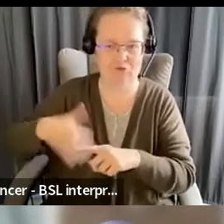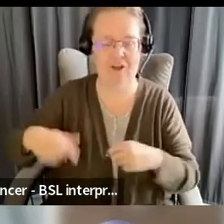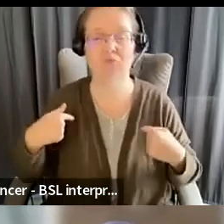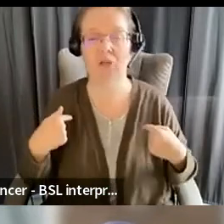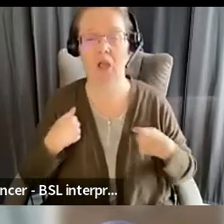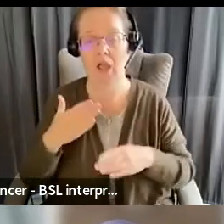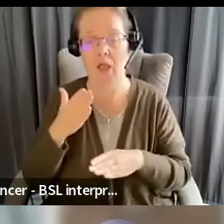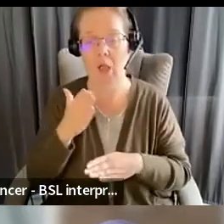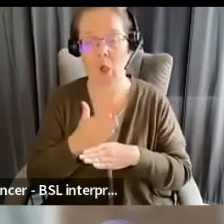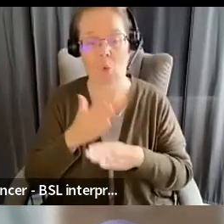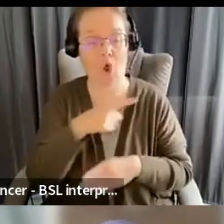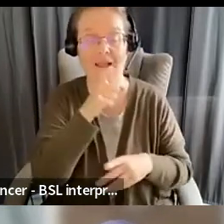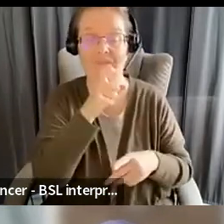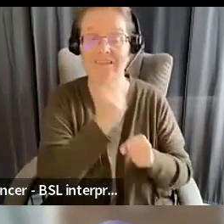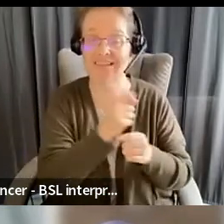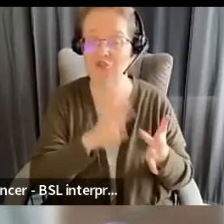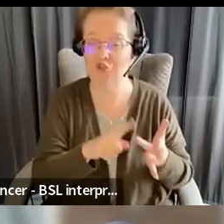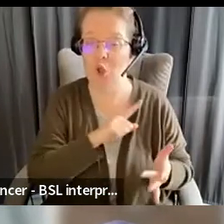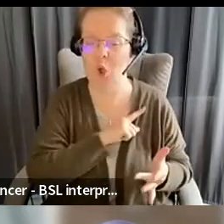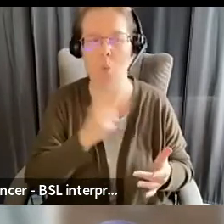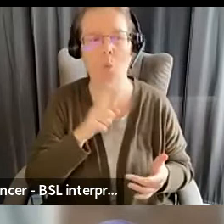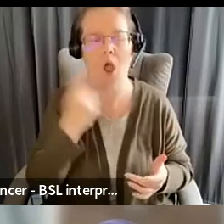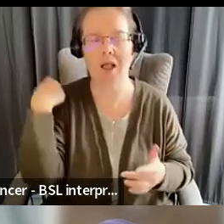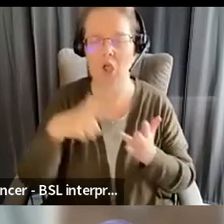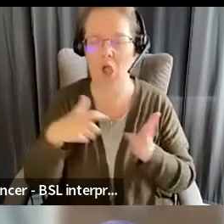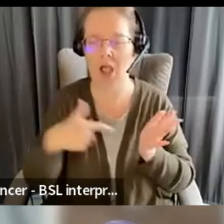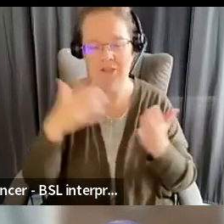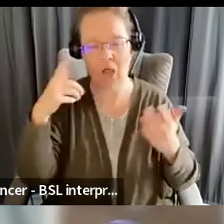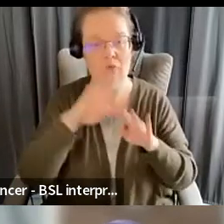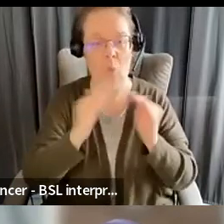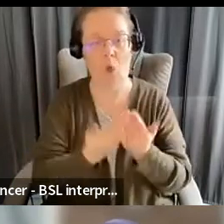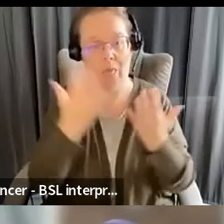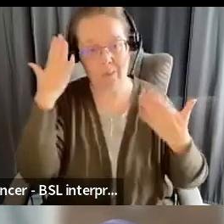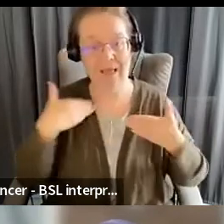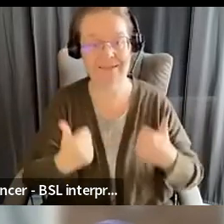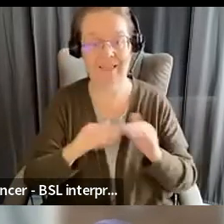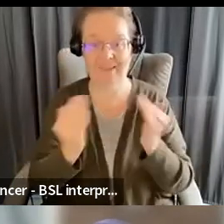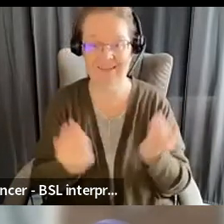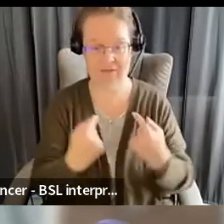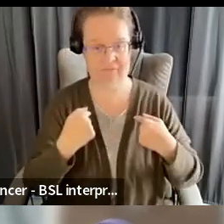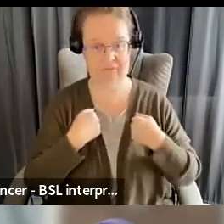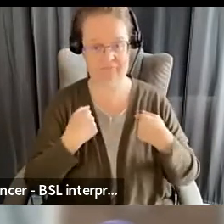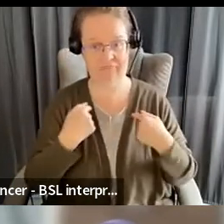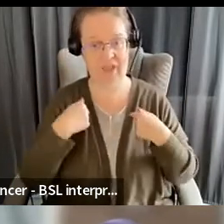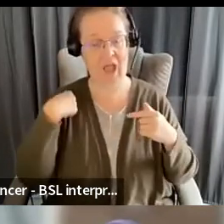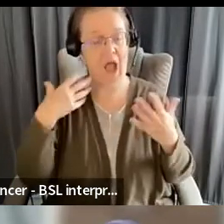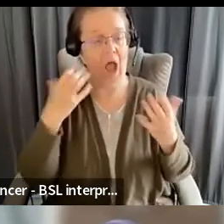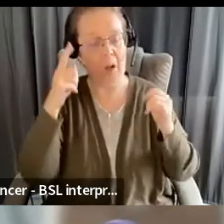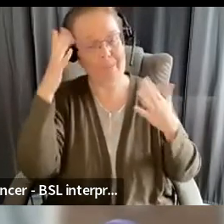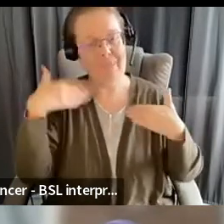I'm working for CGI because in October, World Mental Health Day, being a mental health and neurodiversity